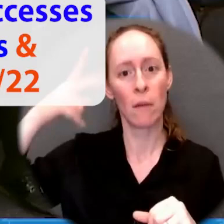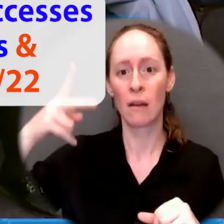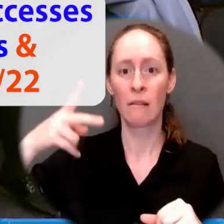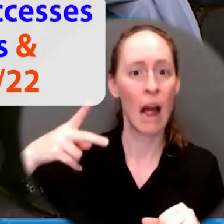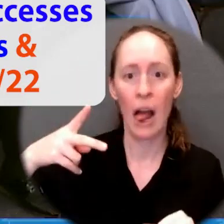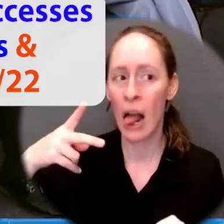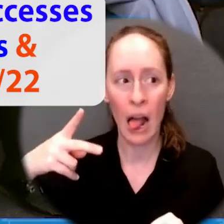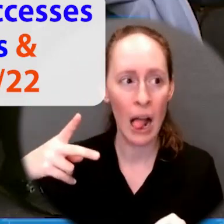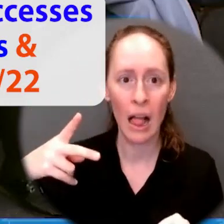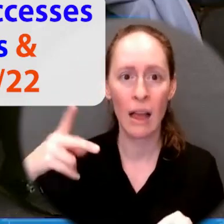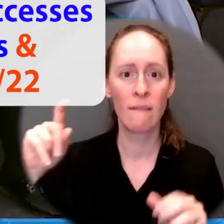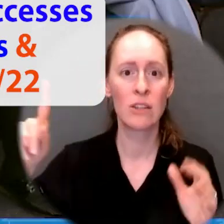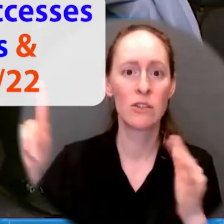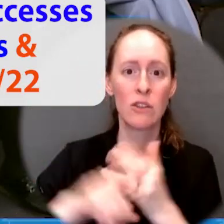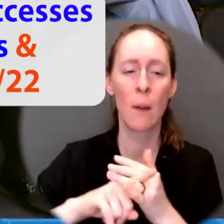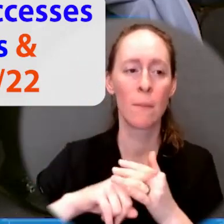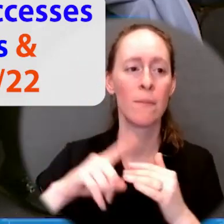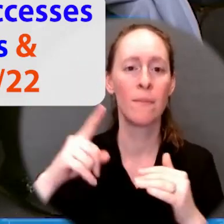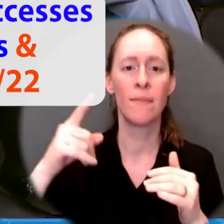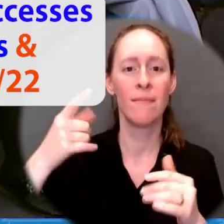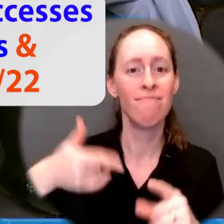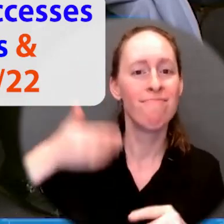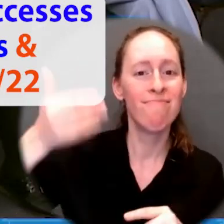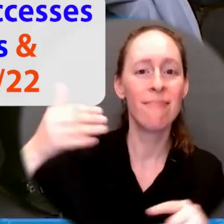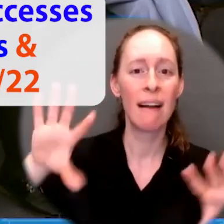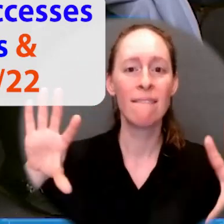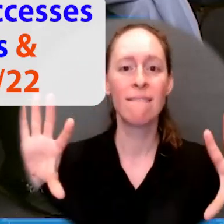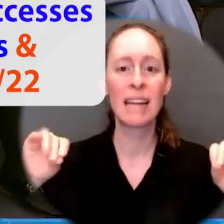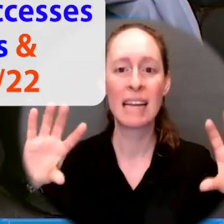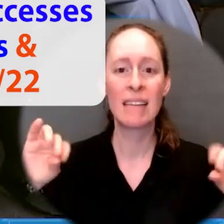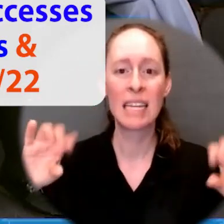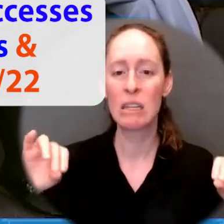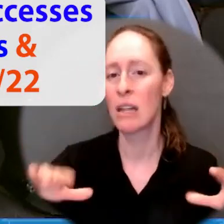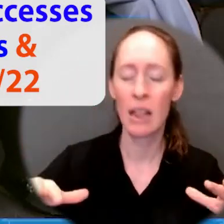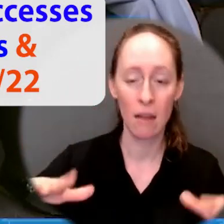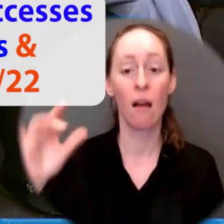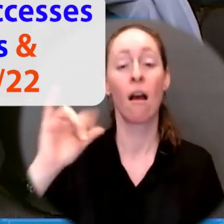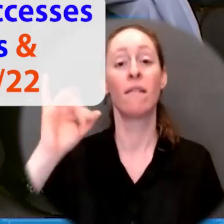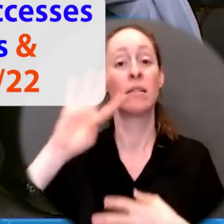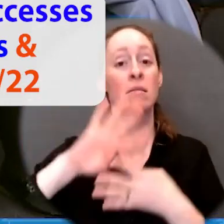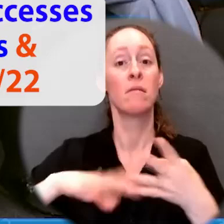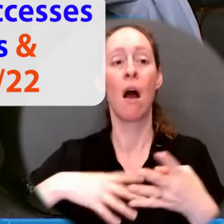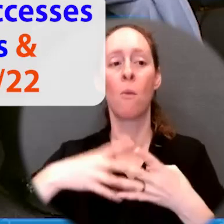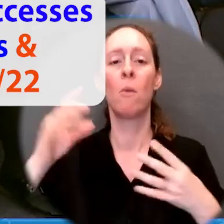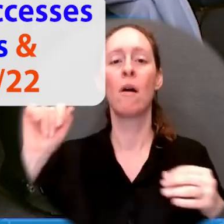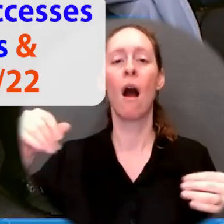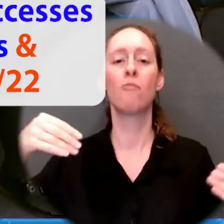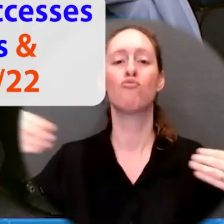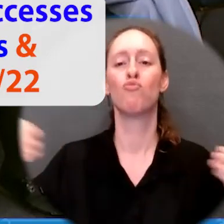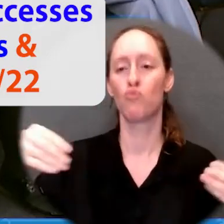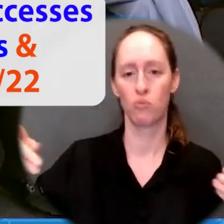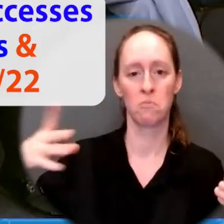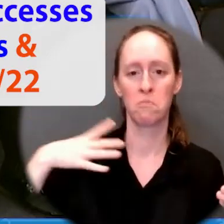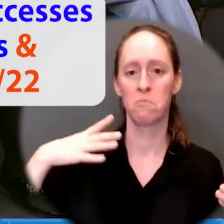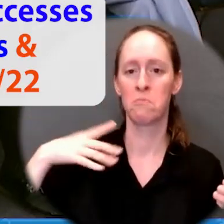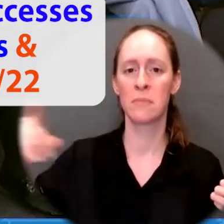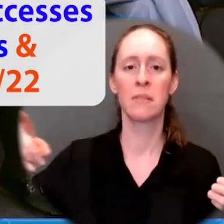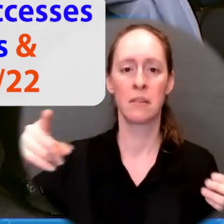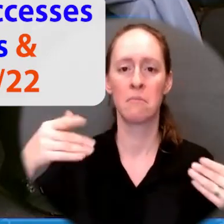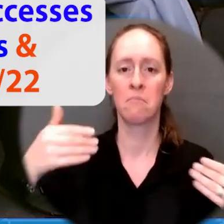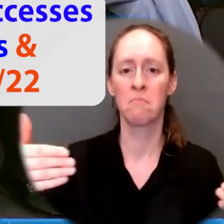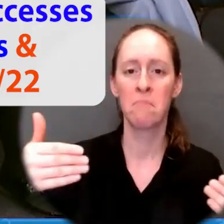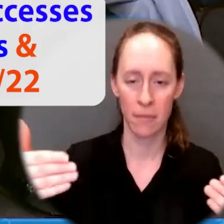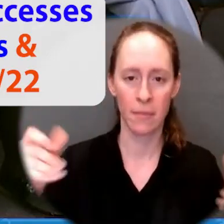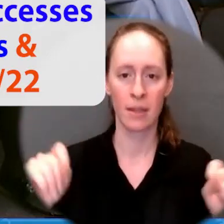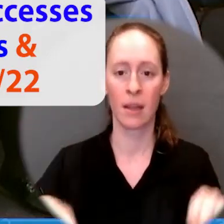in theory, and she has more flexibility in her schedule and time, will that impact her portfolio, travel